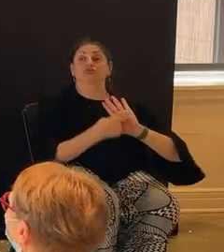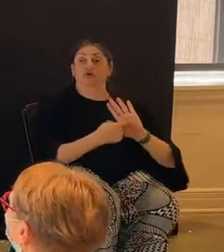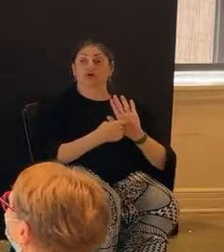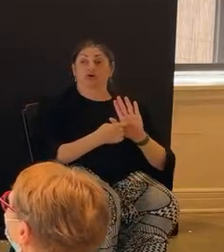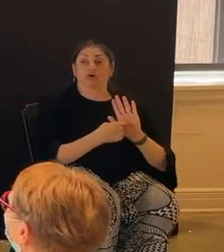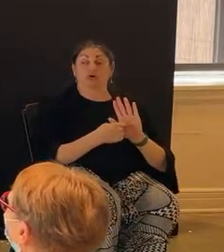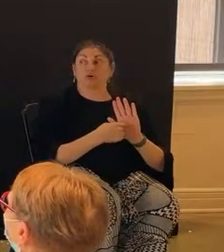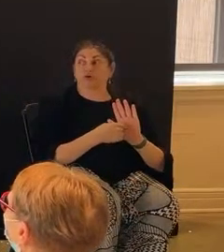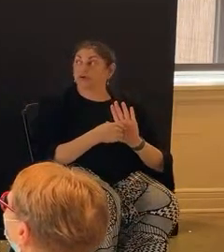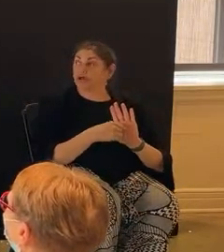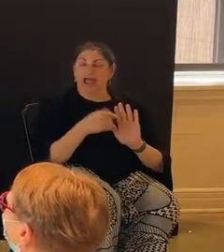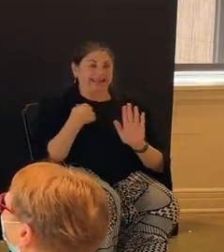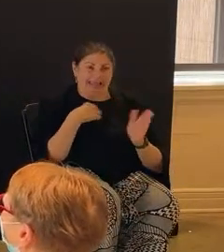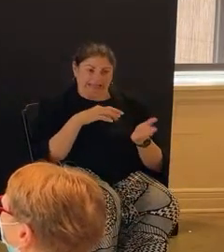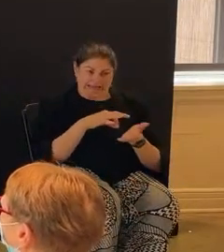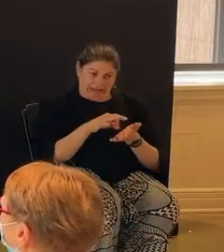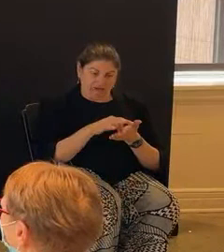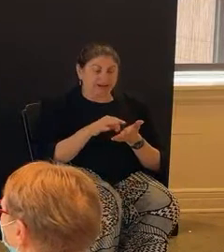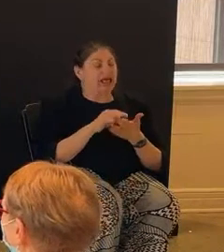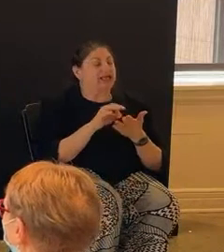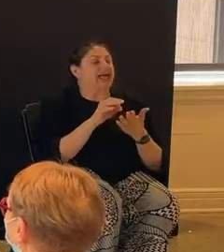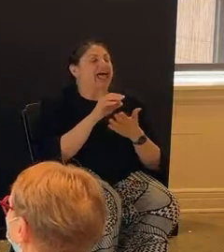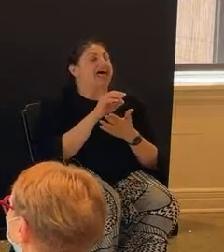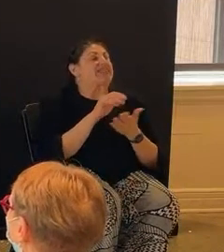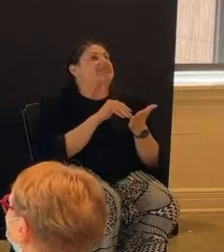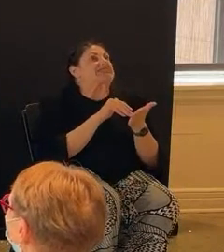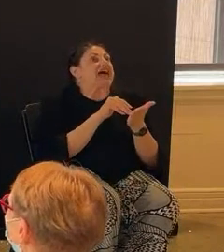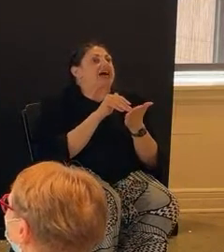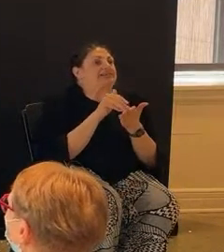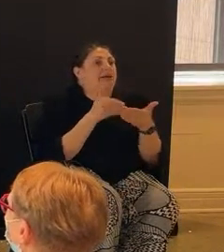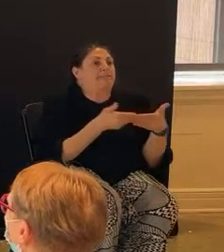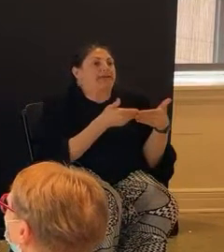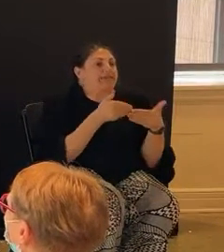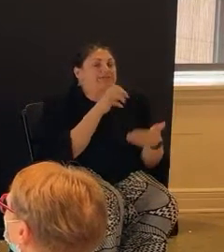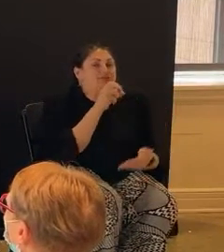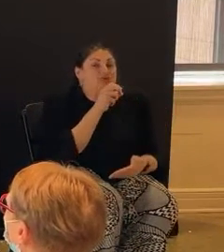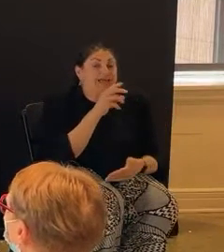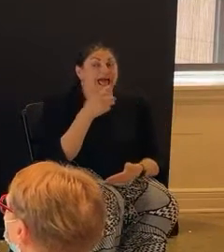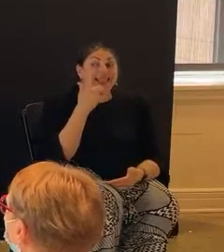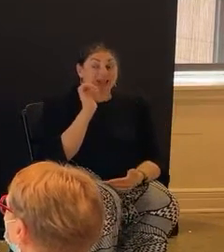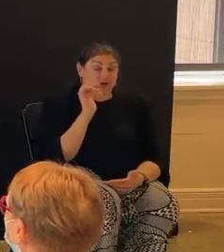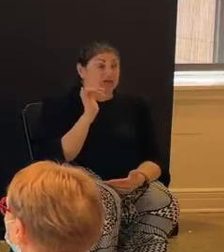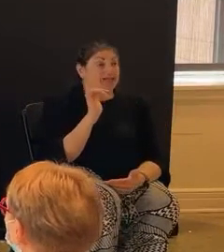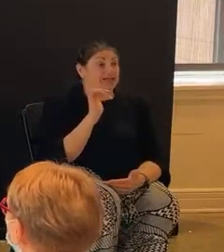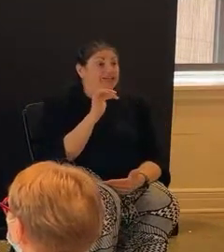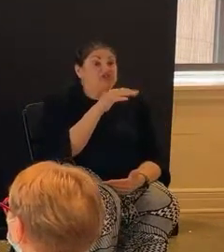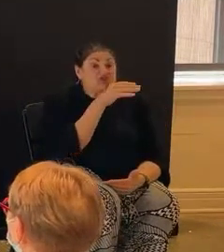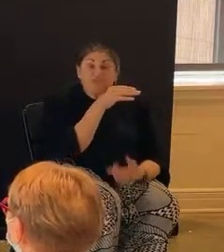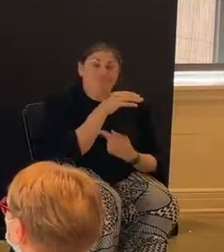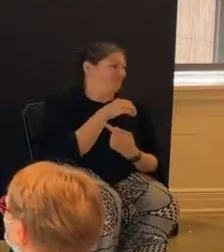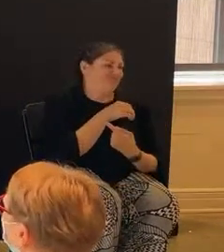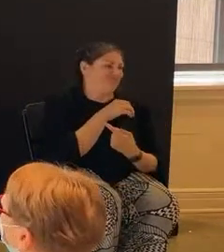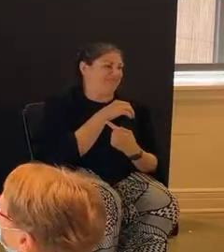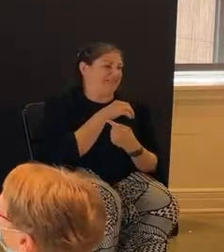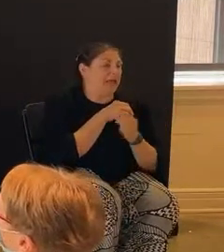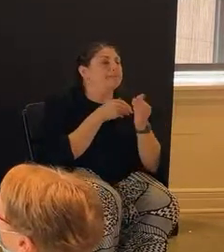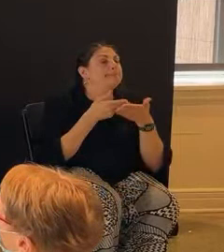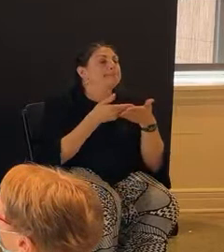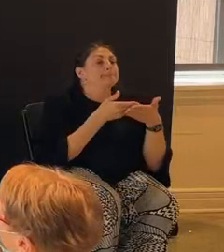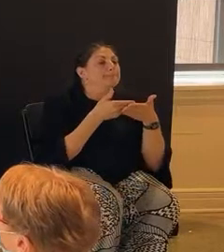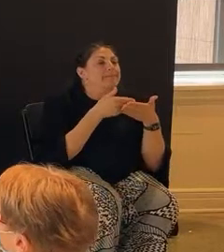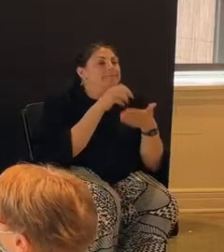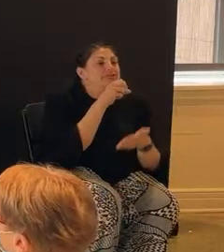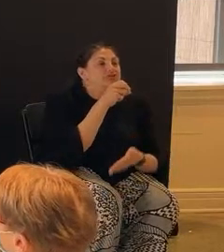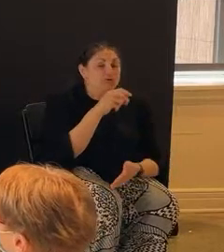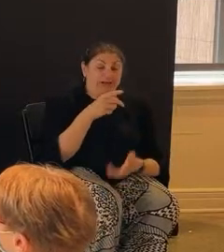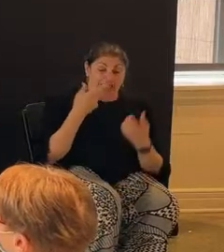I haven't counted them, thousands of toadlets. All those things that look like dirt are tiny toads. And what happens is the toads